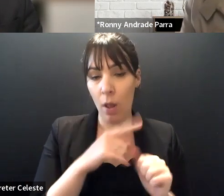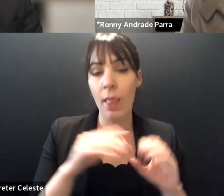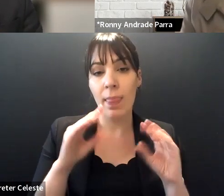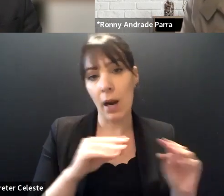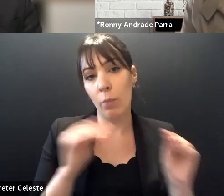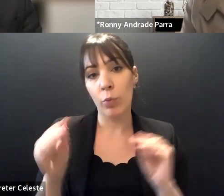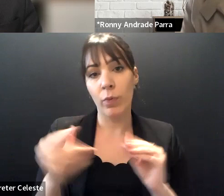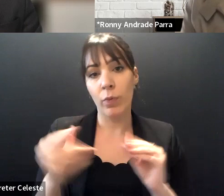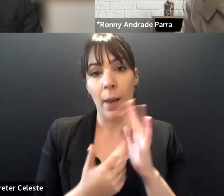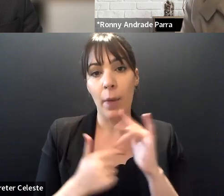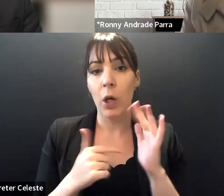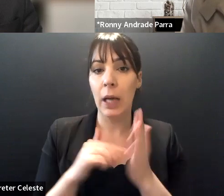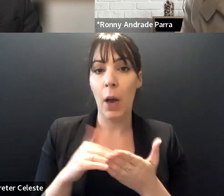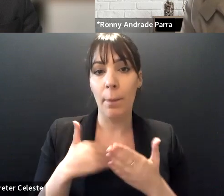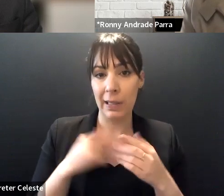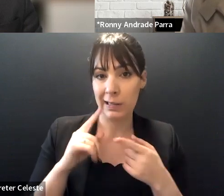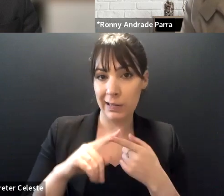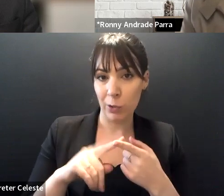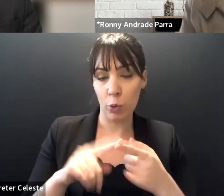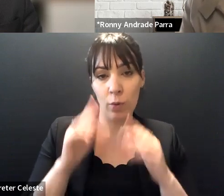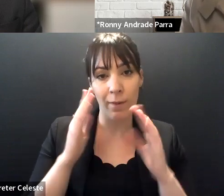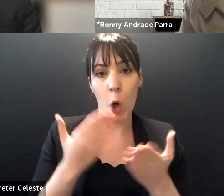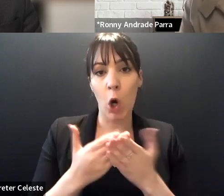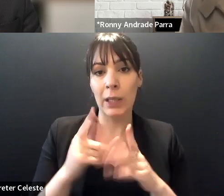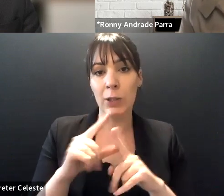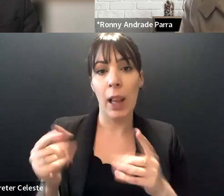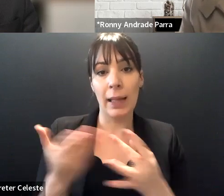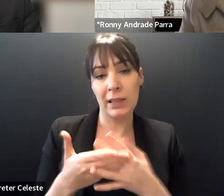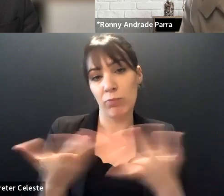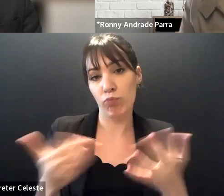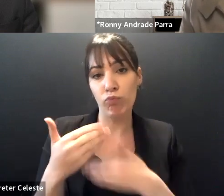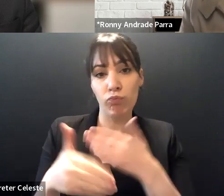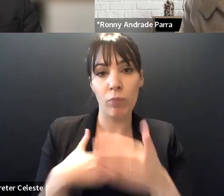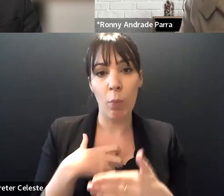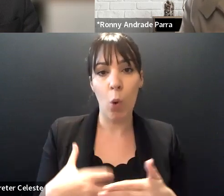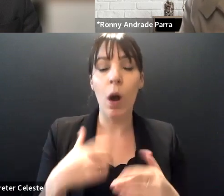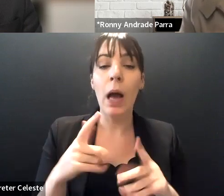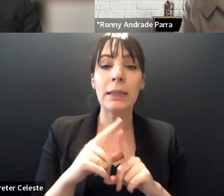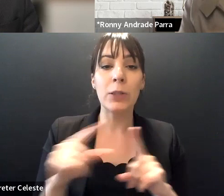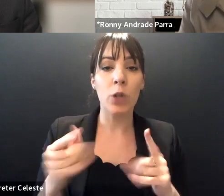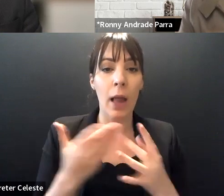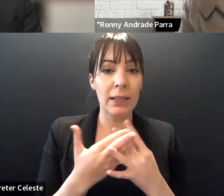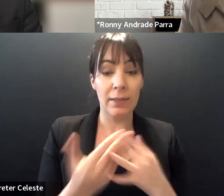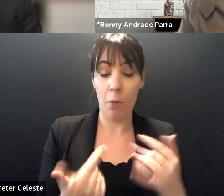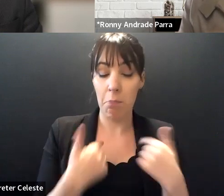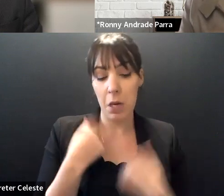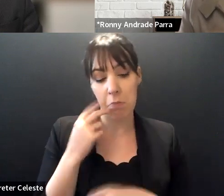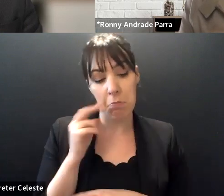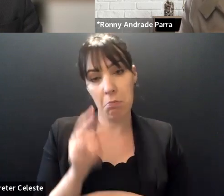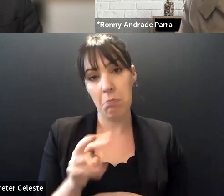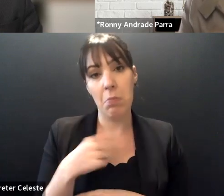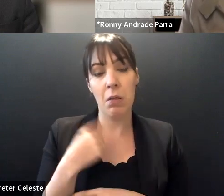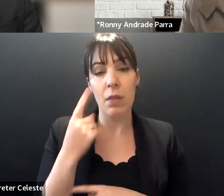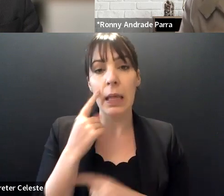continue working on this space of digital accessibility. What digital access means to me, in my